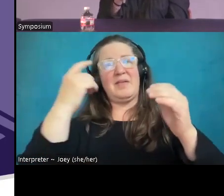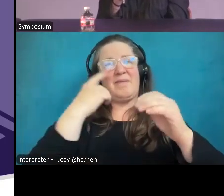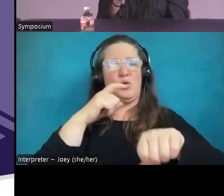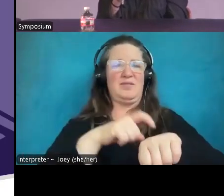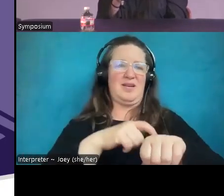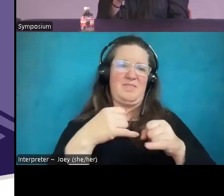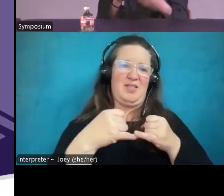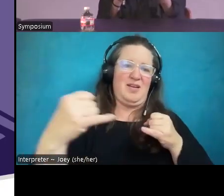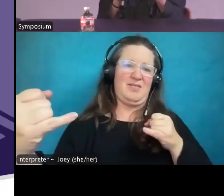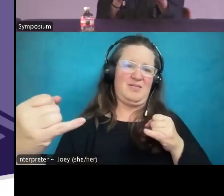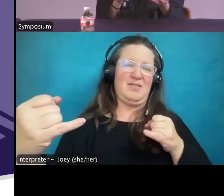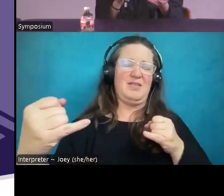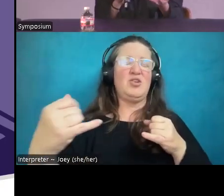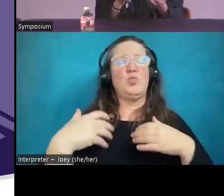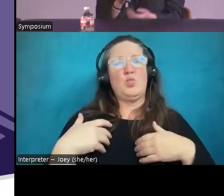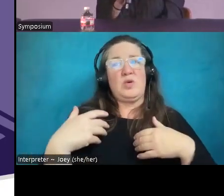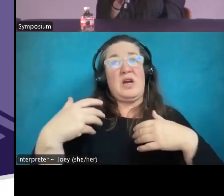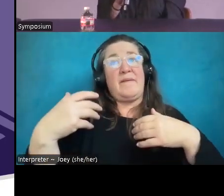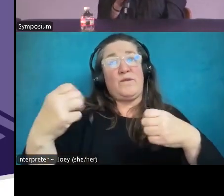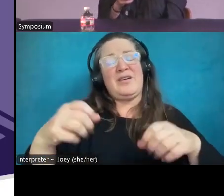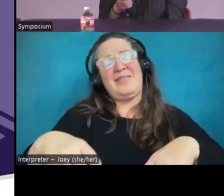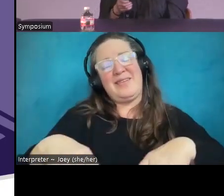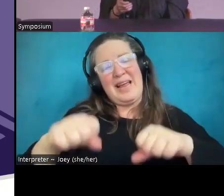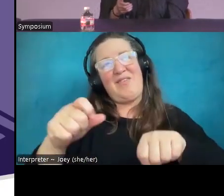lot longer than I think either of us want them to take.